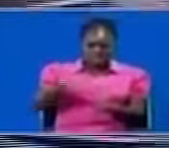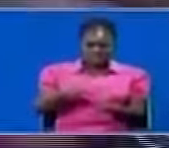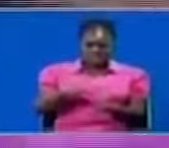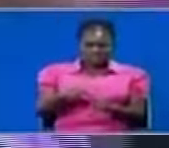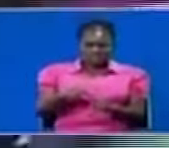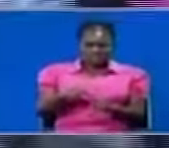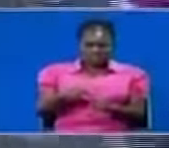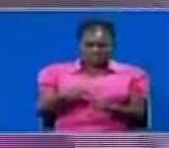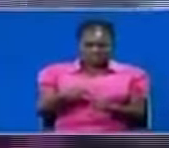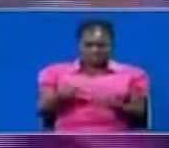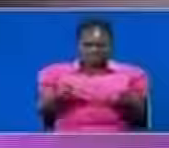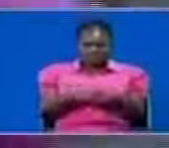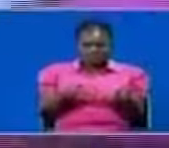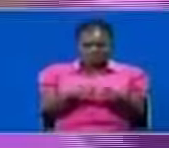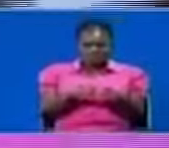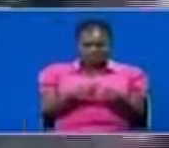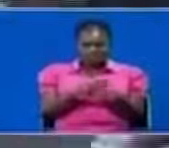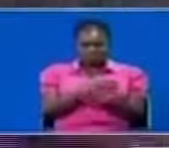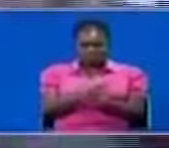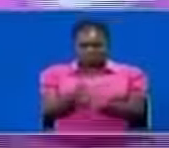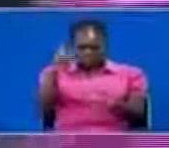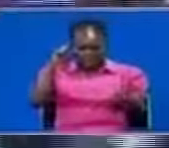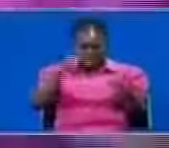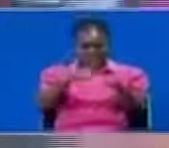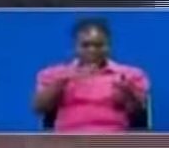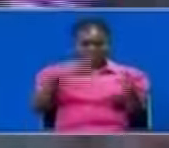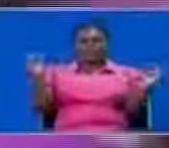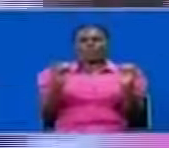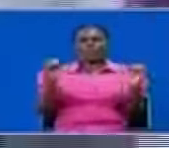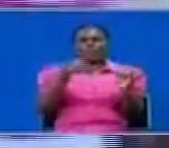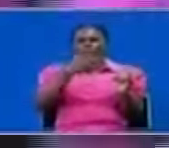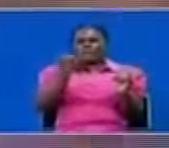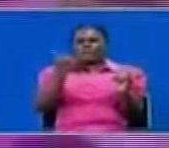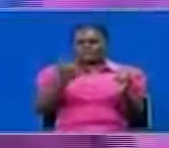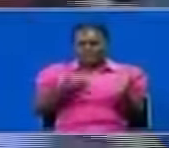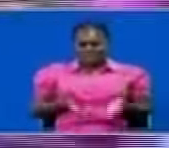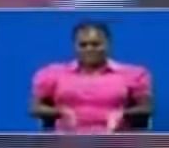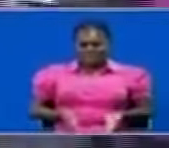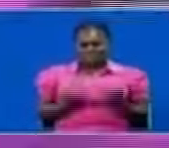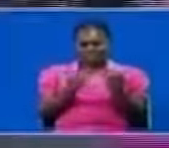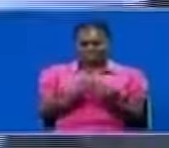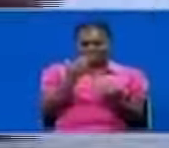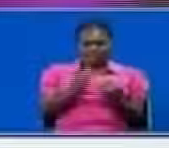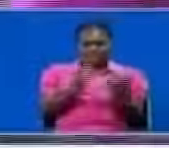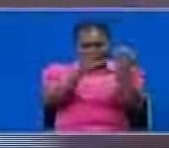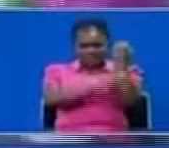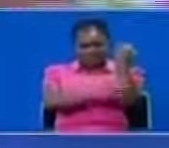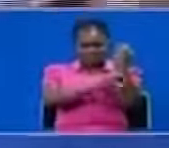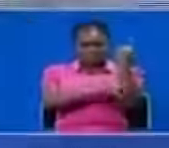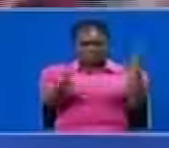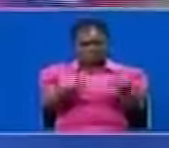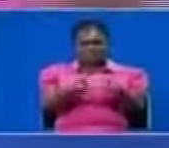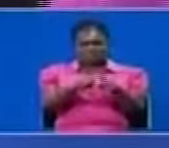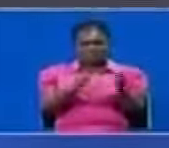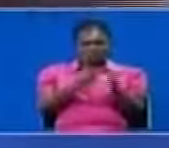committed to and will not deviate from my ultimate goal, which is the betterment of maternal health care in this country and to build a